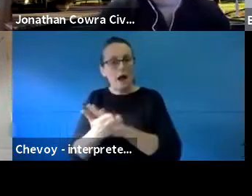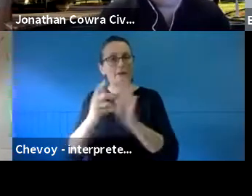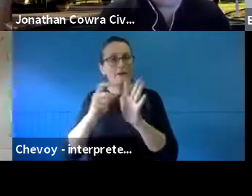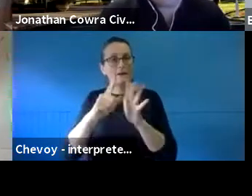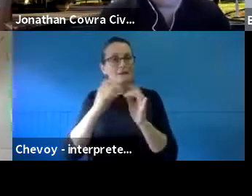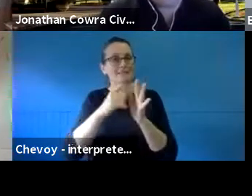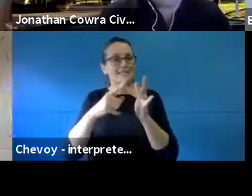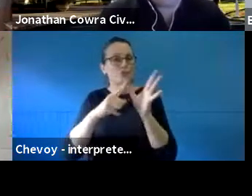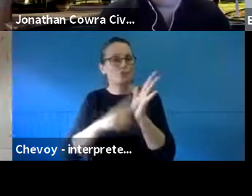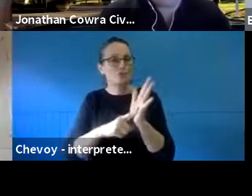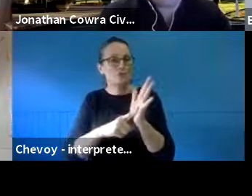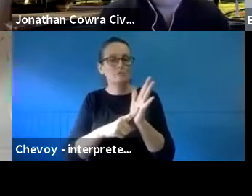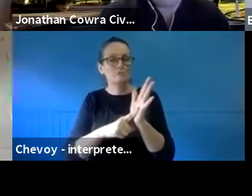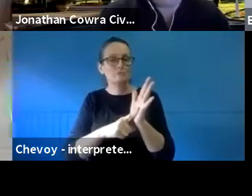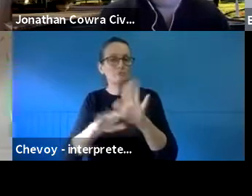podcasts and so on.